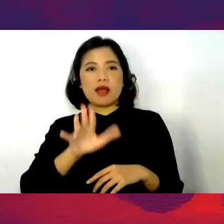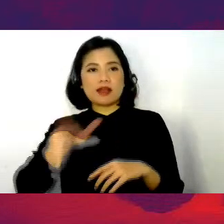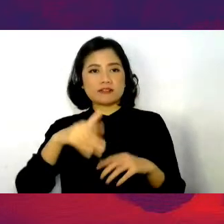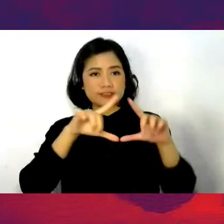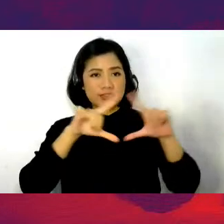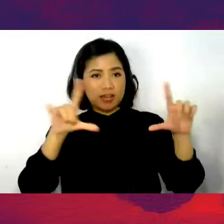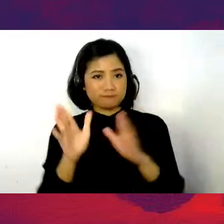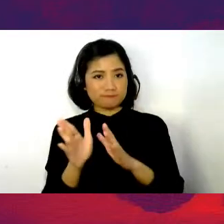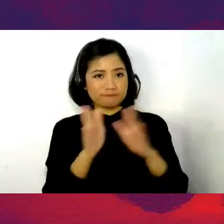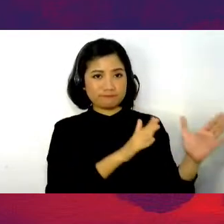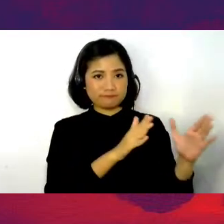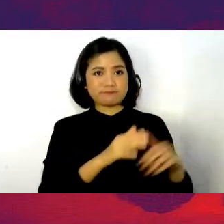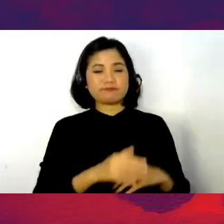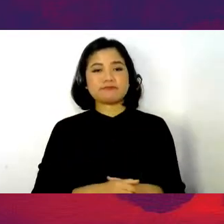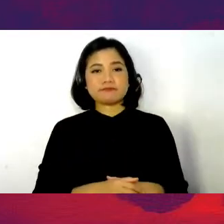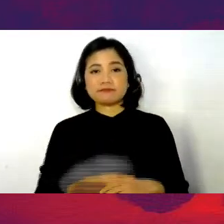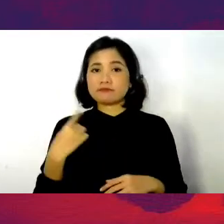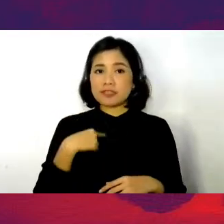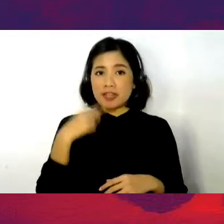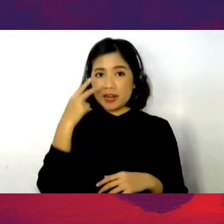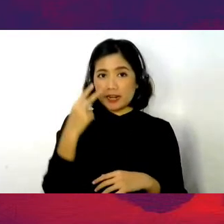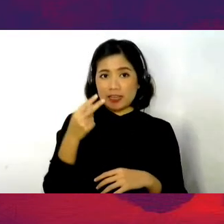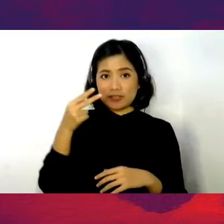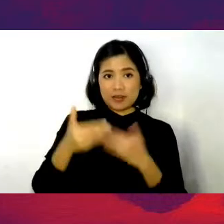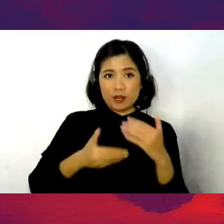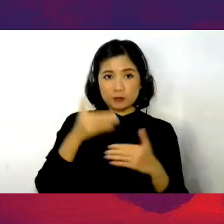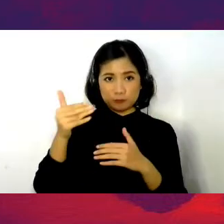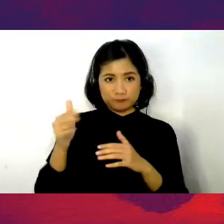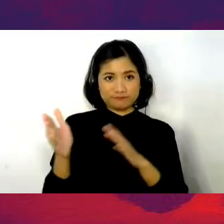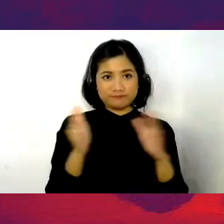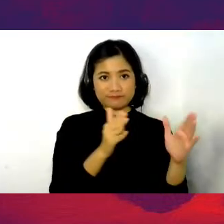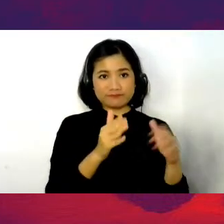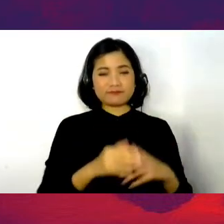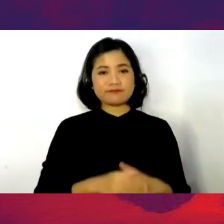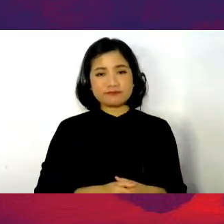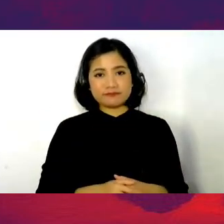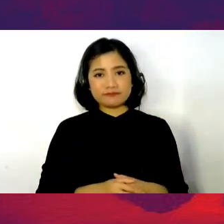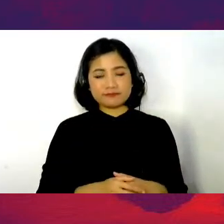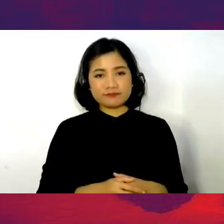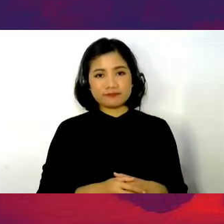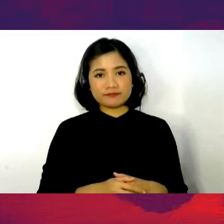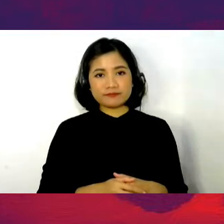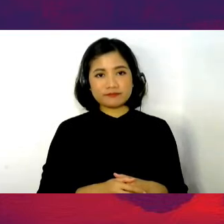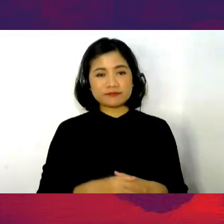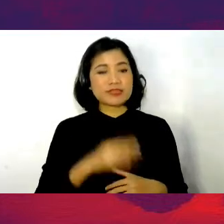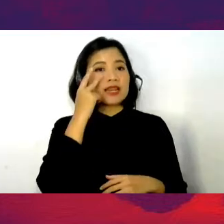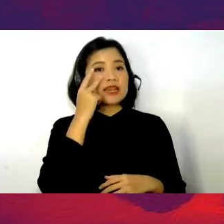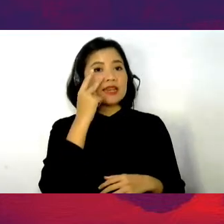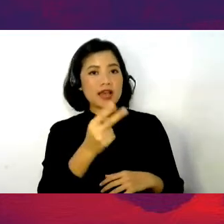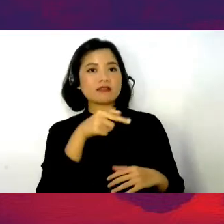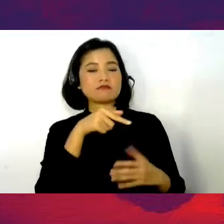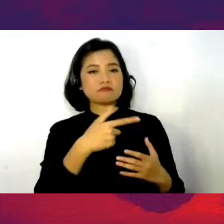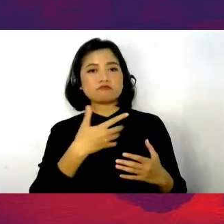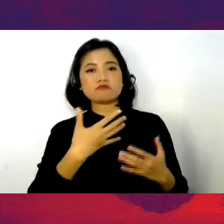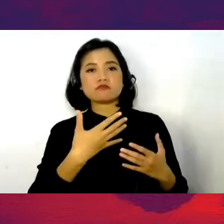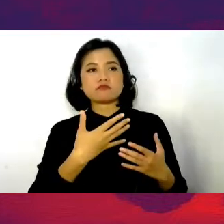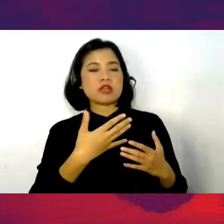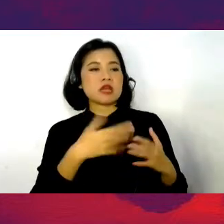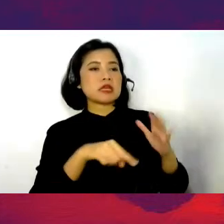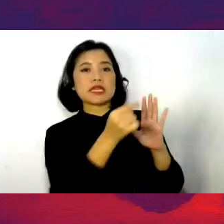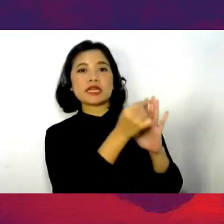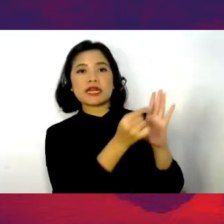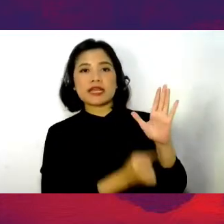is what we always see. Next slide, please. We see our Human Development Index, how we see not only